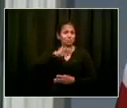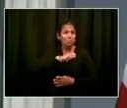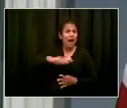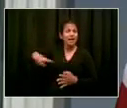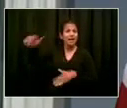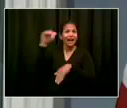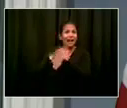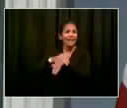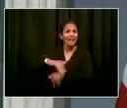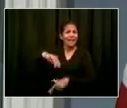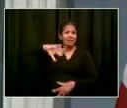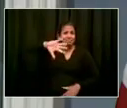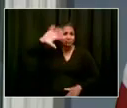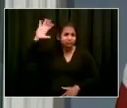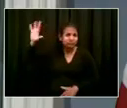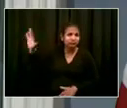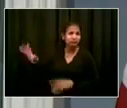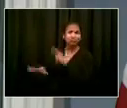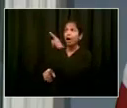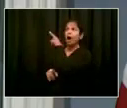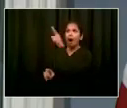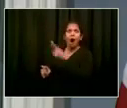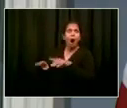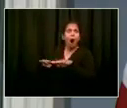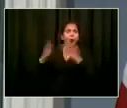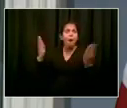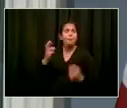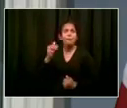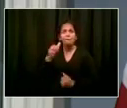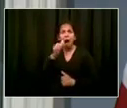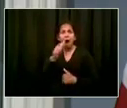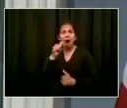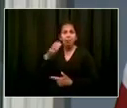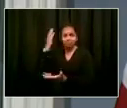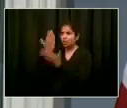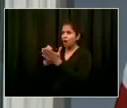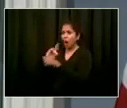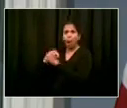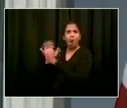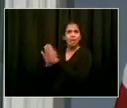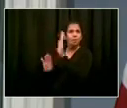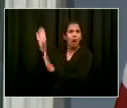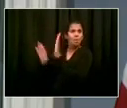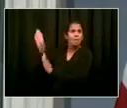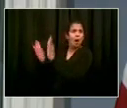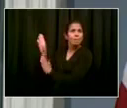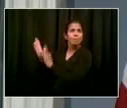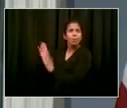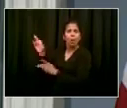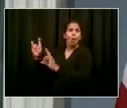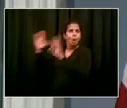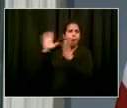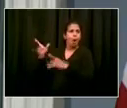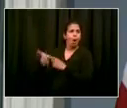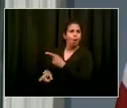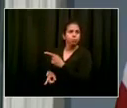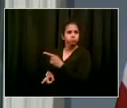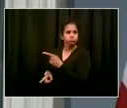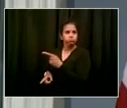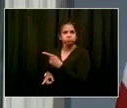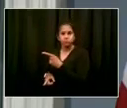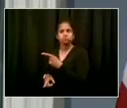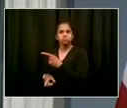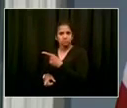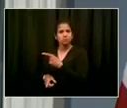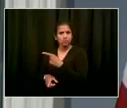be traced back to bars and nightclubs. That's true more broadly across the world as well, including in